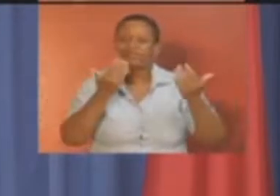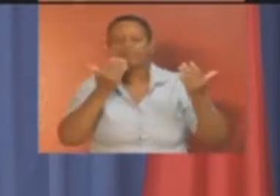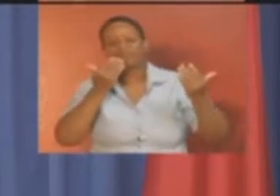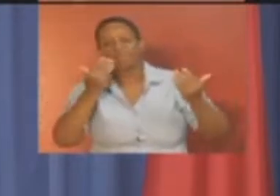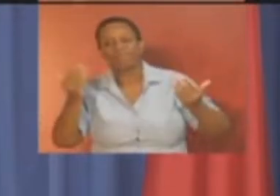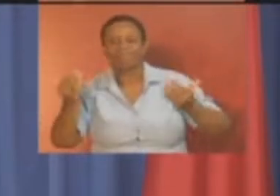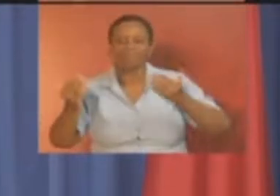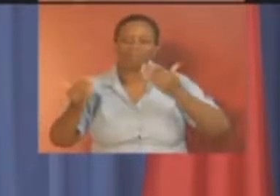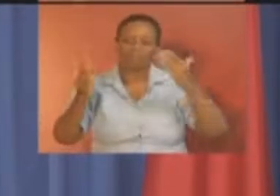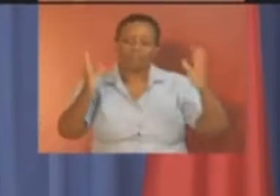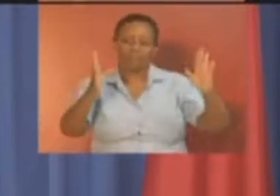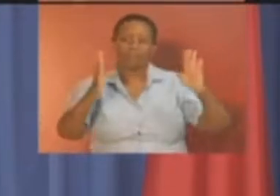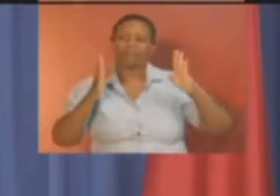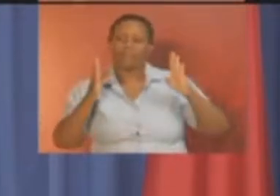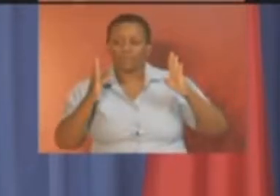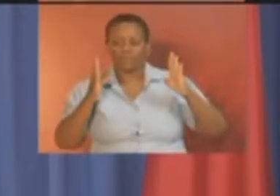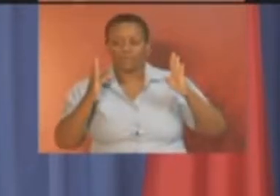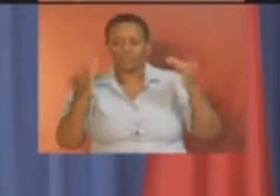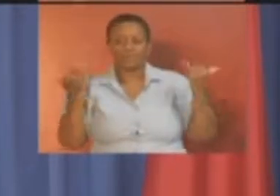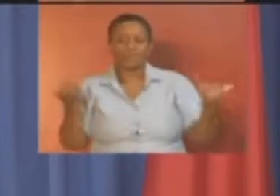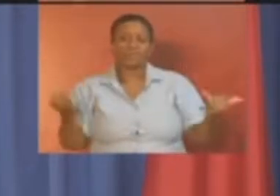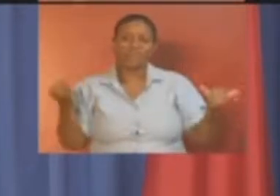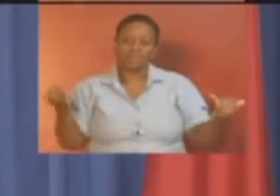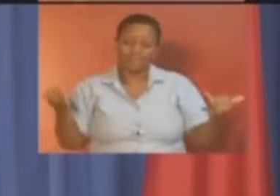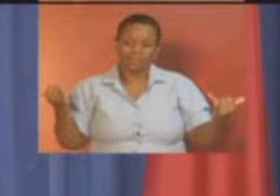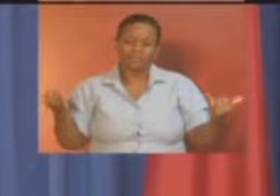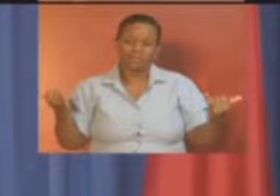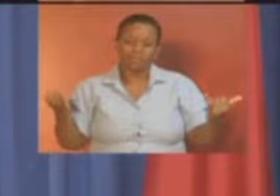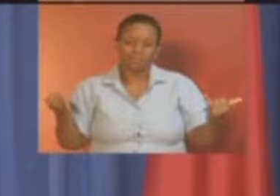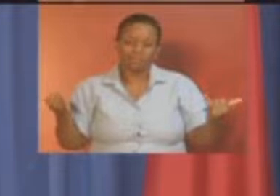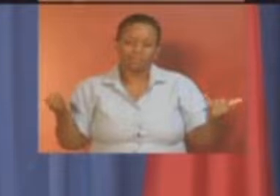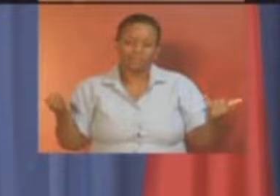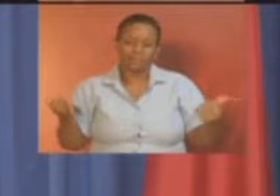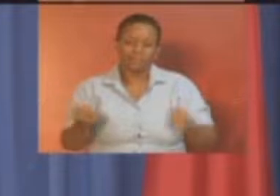at today's media conference at the Diplomatic Centre.